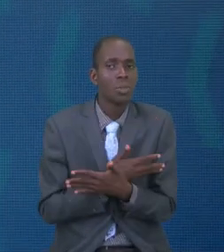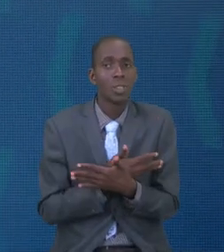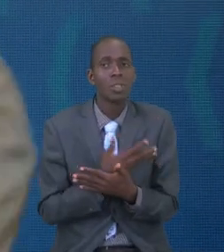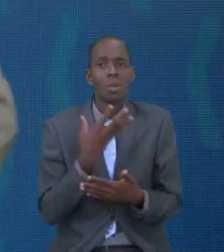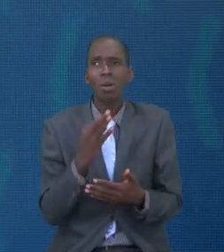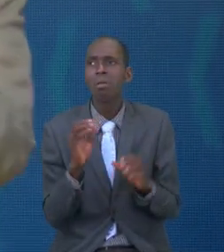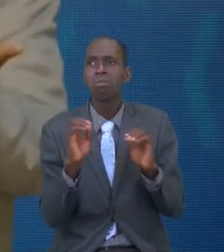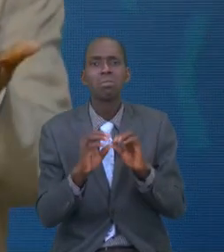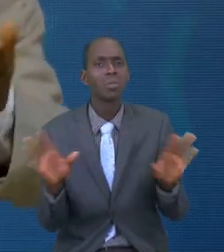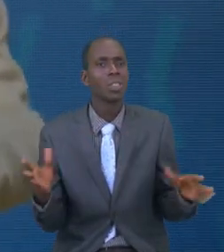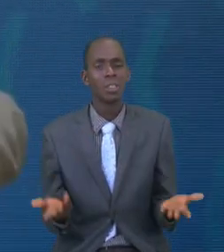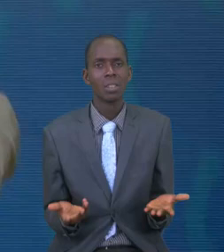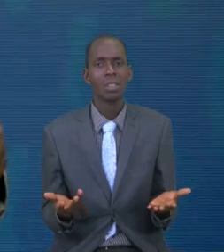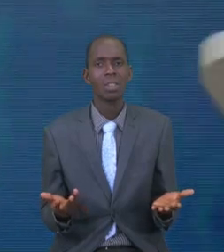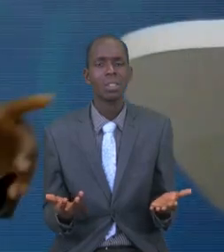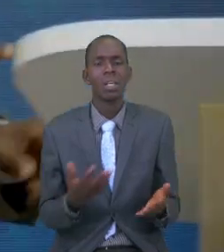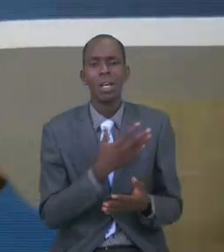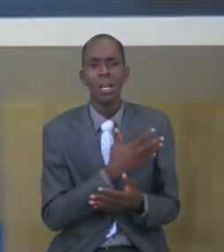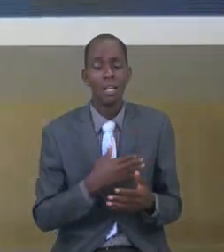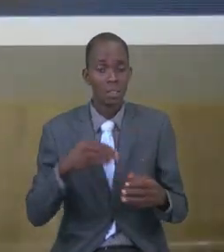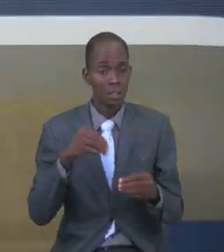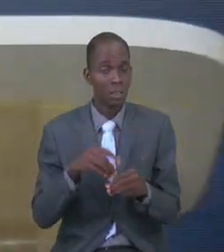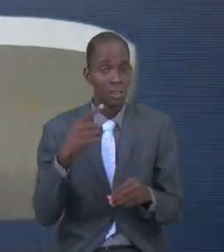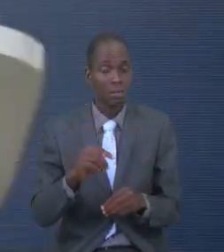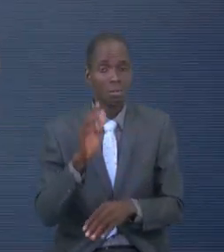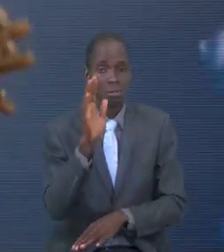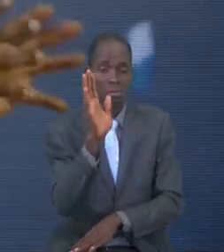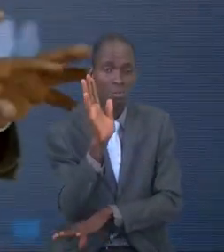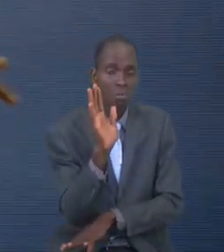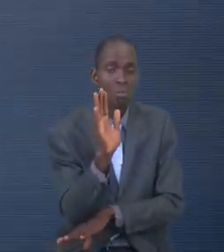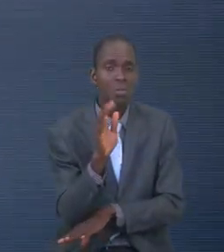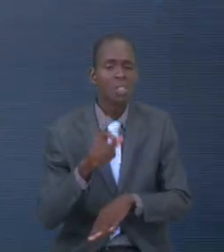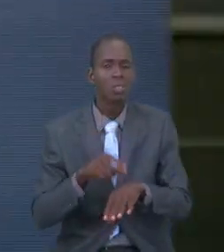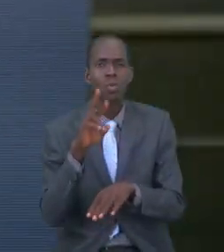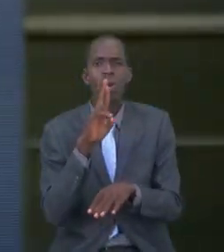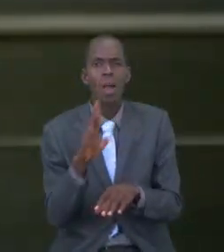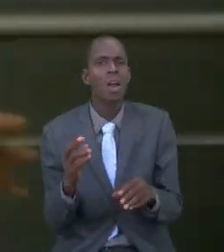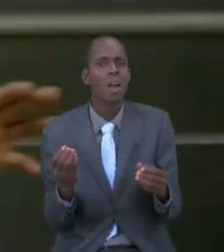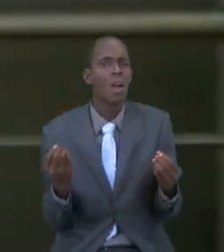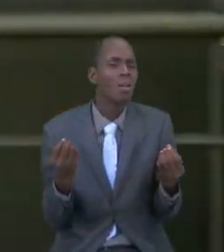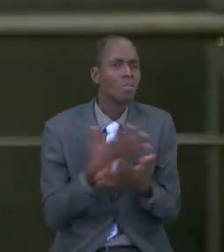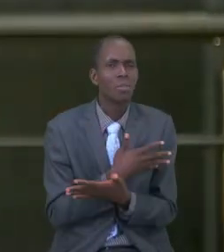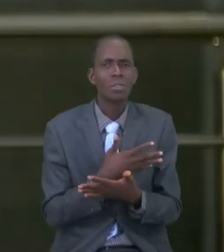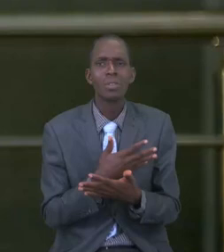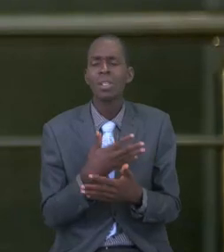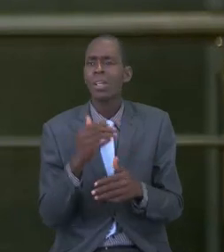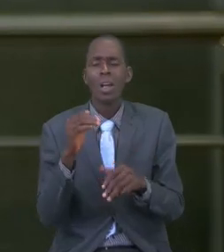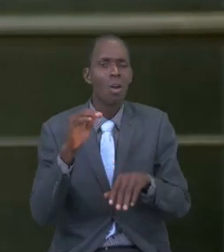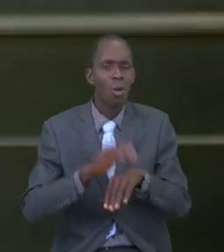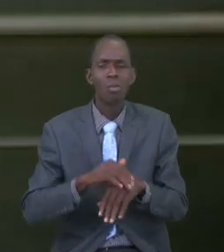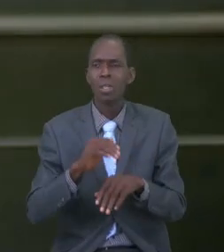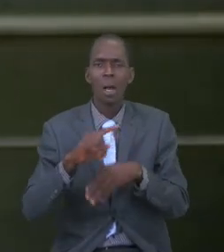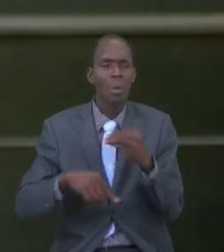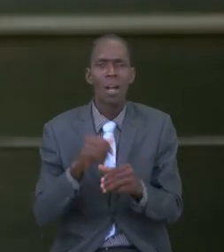nothing. And then during the day, as you went about, you were afraid virtually of